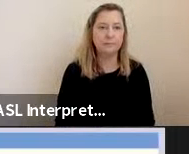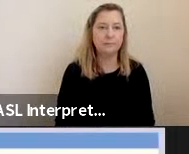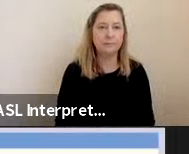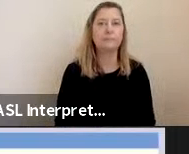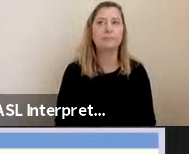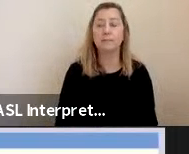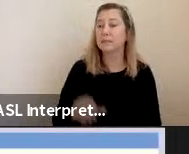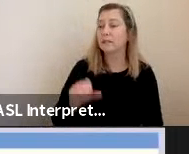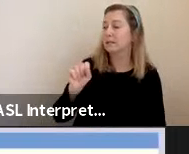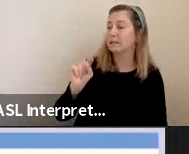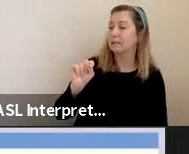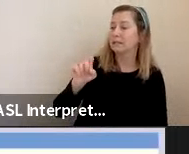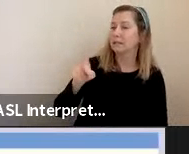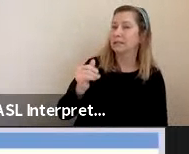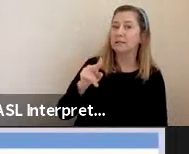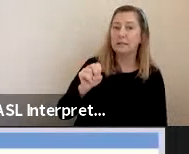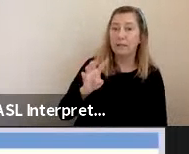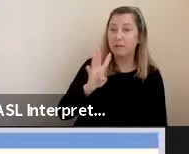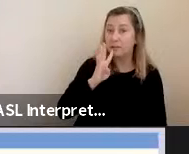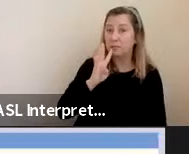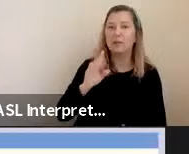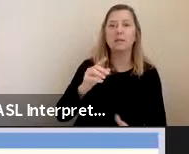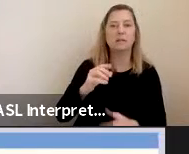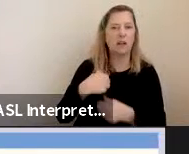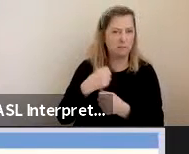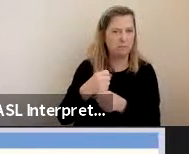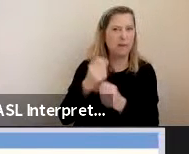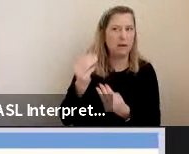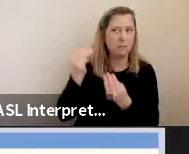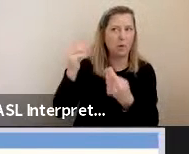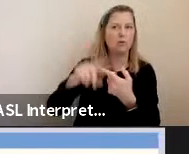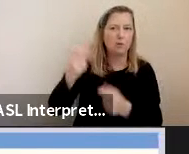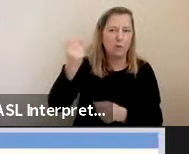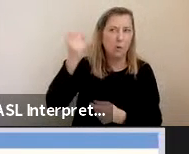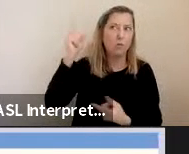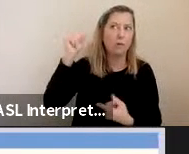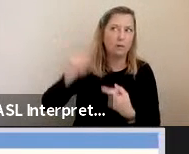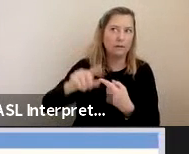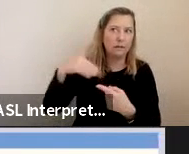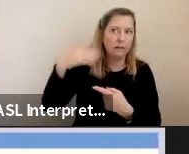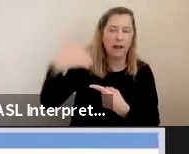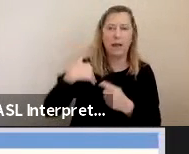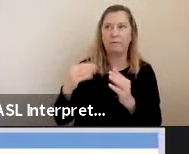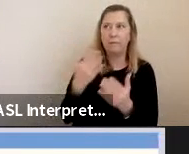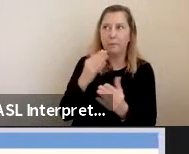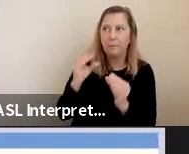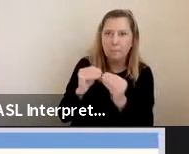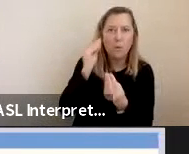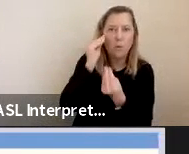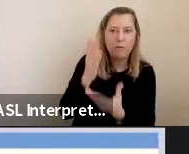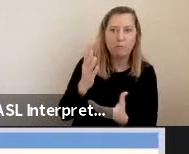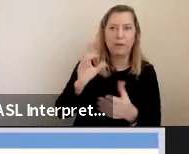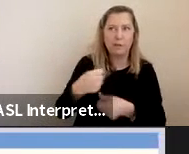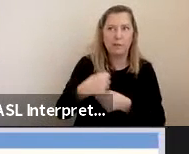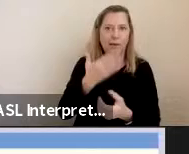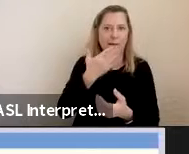This is Stephanie. I'll make a motion to table this item until we have greater data with which to make an informed